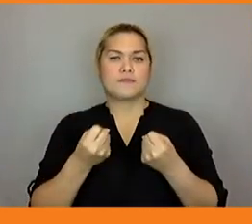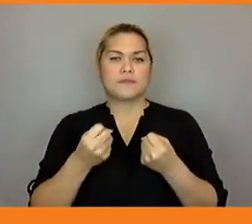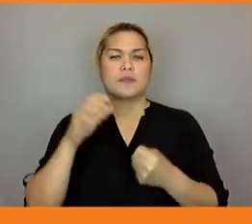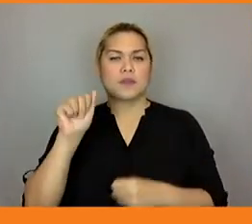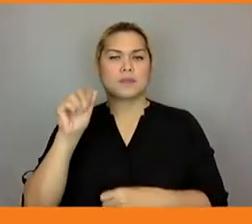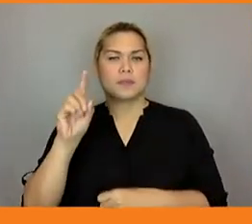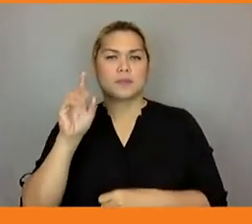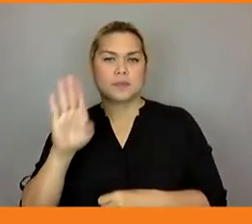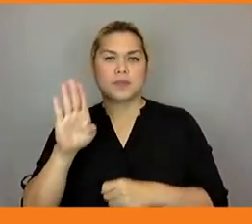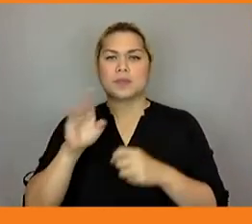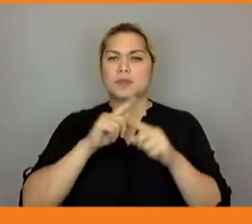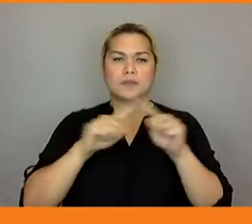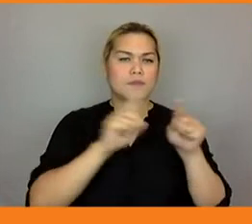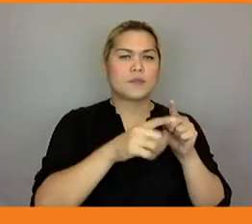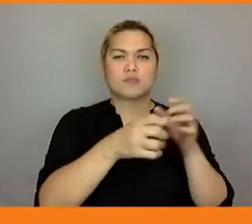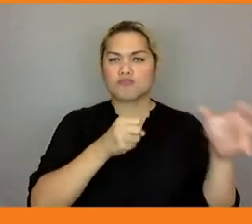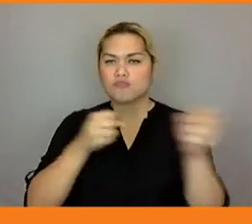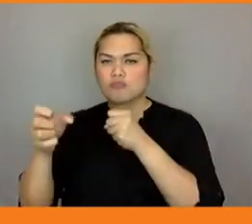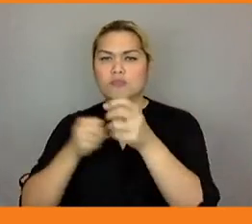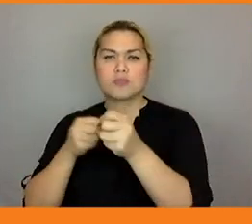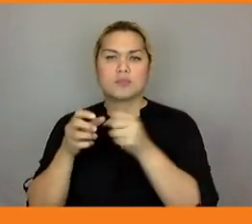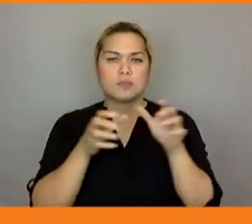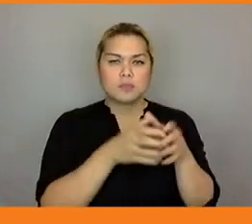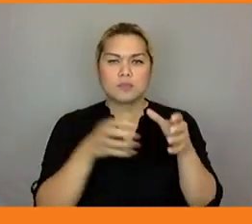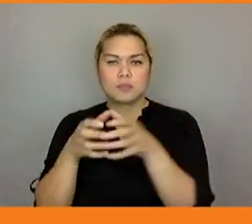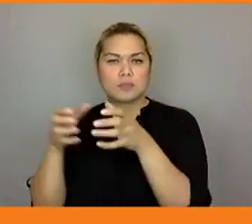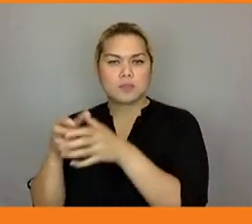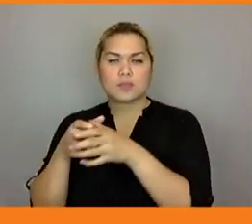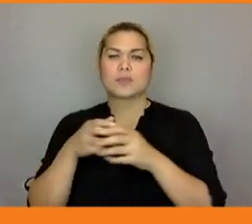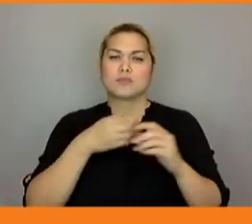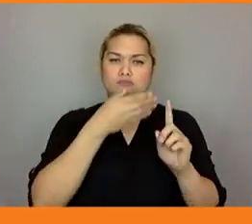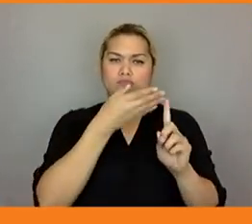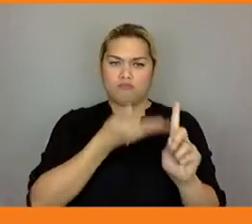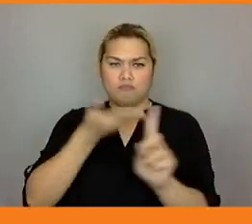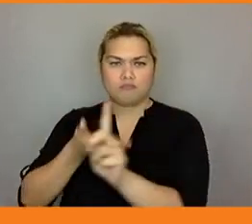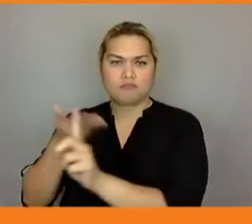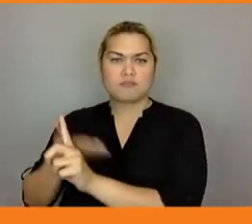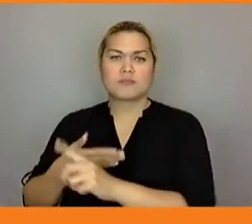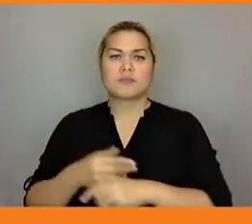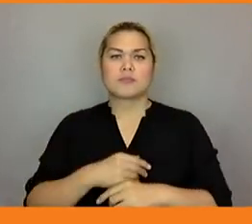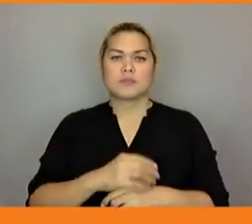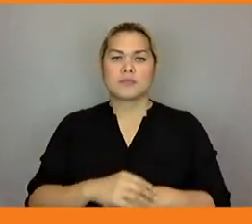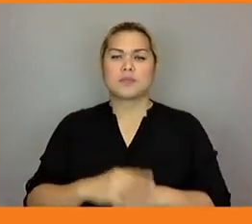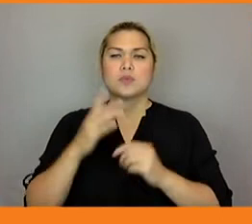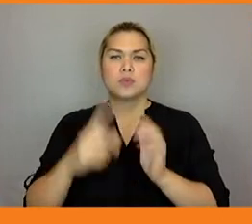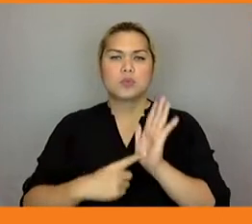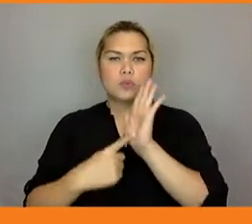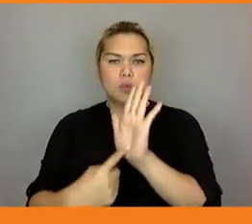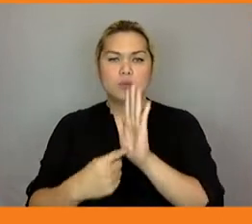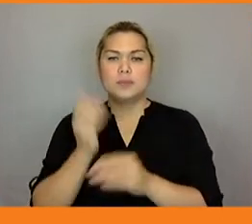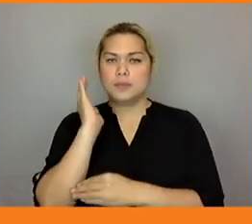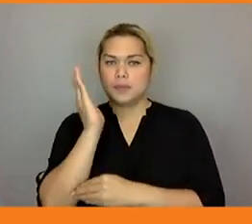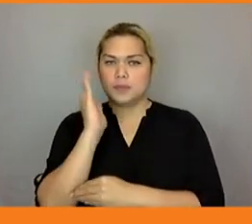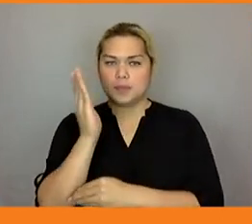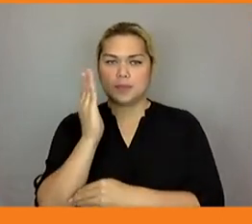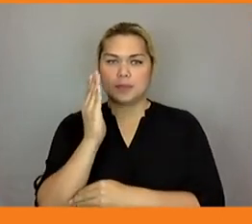have 3 to 4 minutes to present their topic to be discussed with the president, followed by questions. Let me now call on our first speaker,